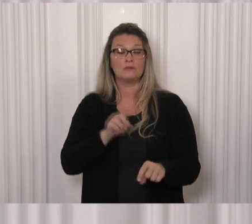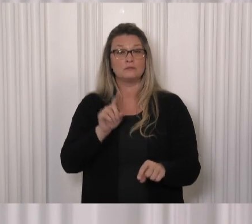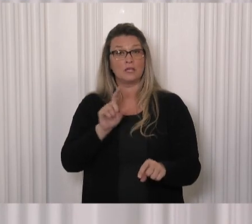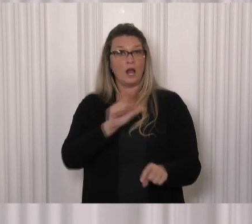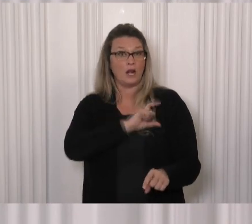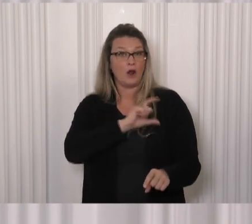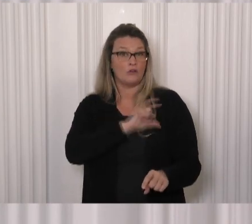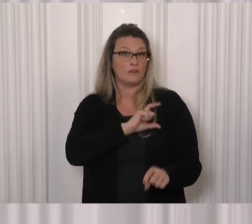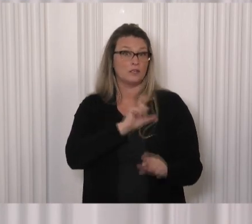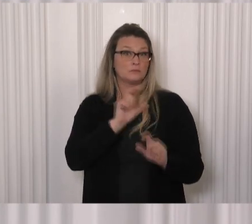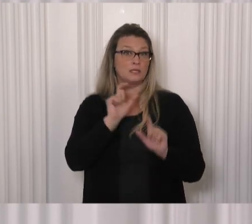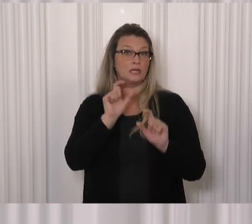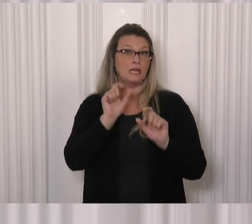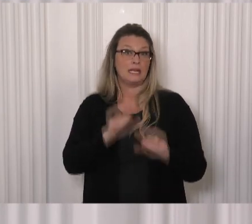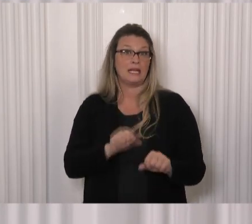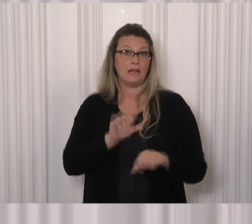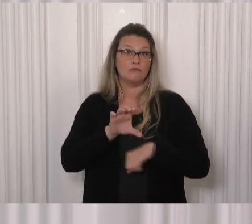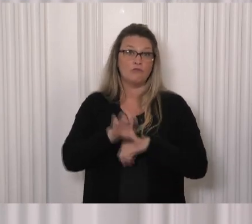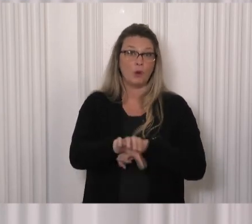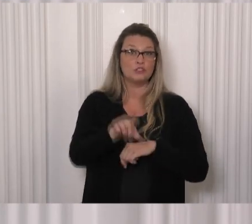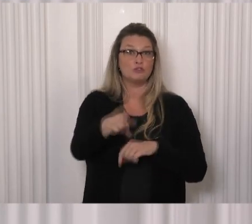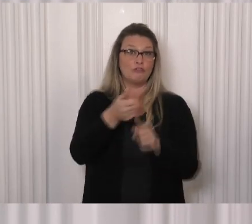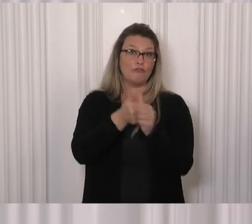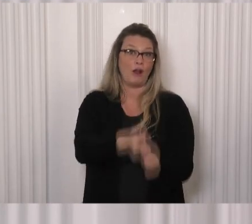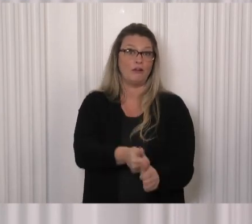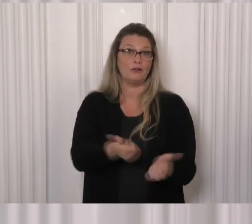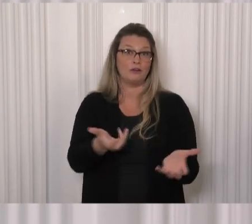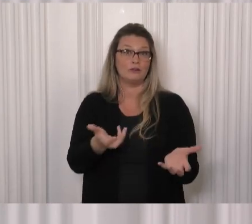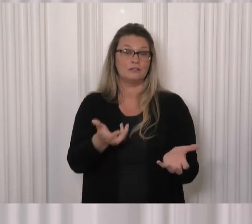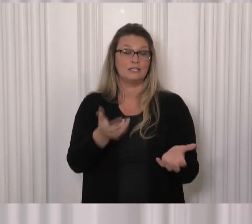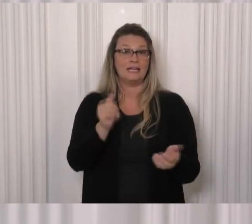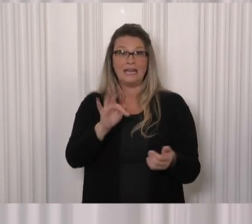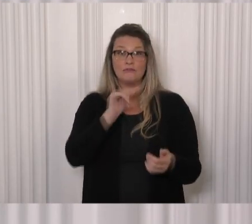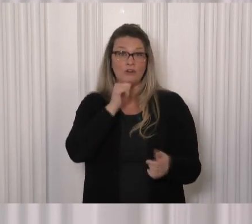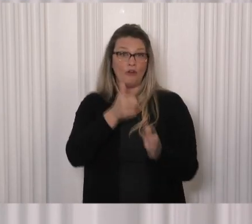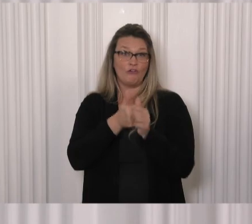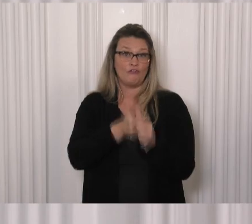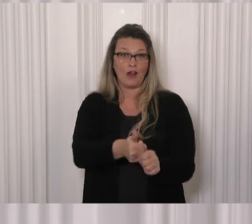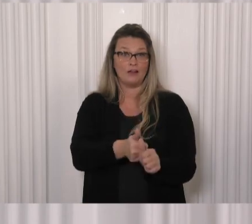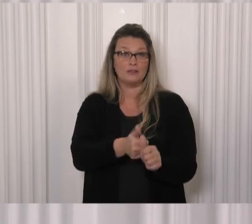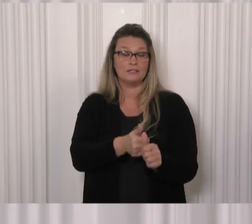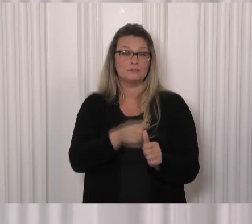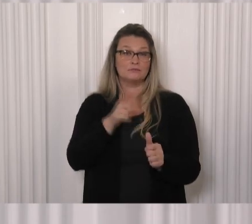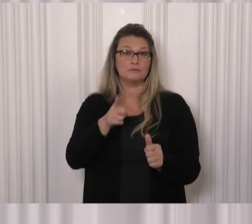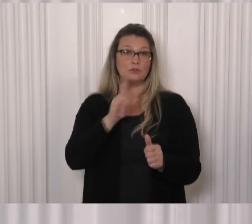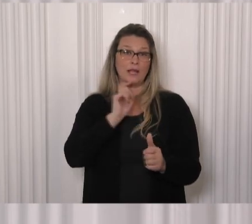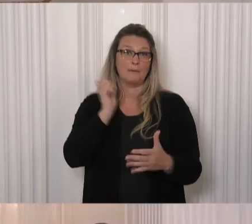be able to order them to comply, and then failure to comply could be charged with obstruction of justice.